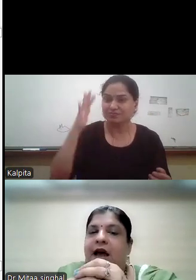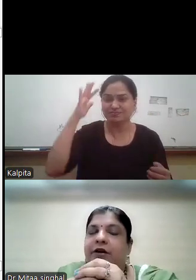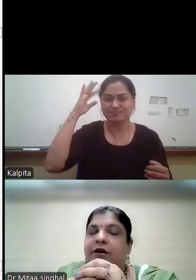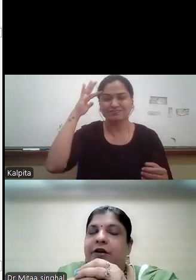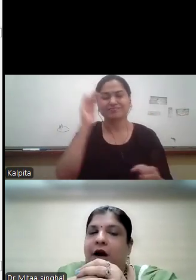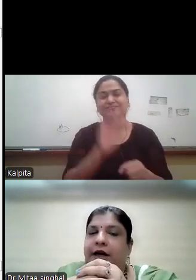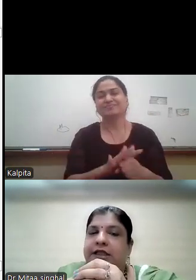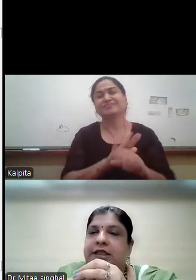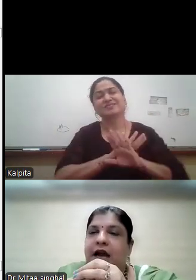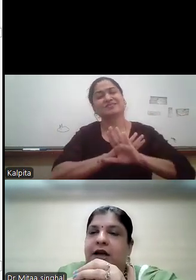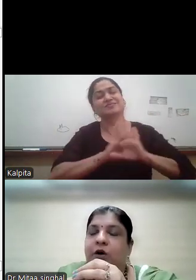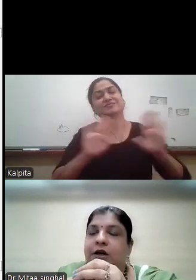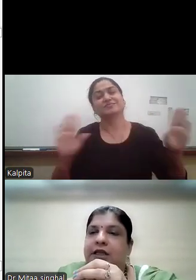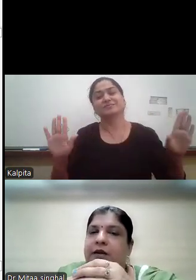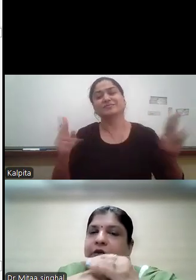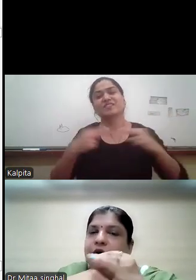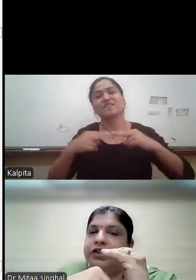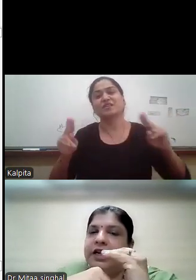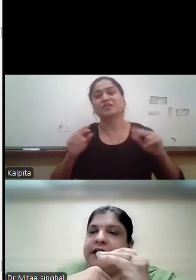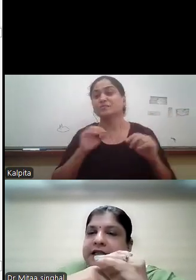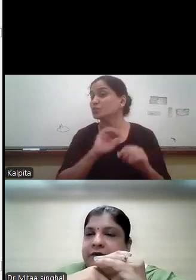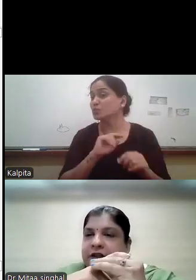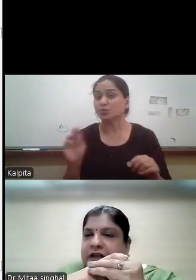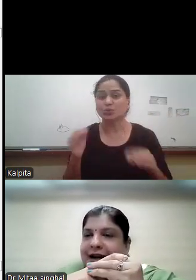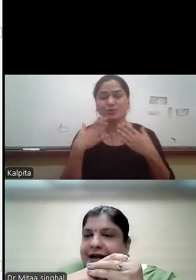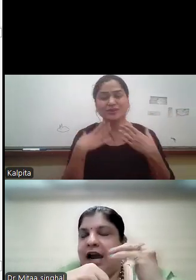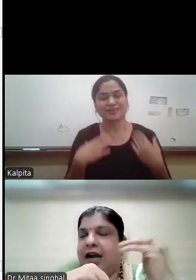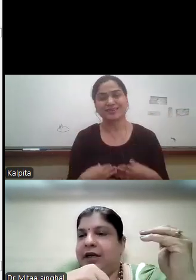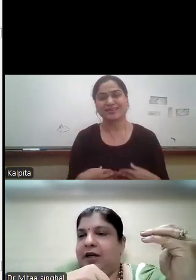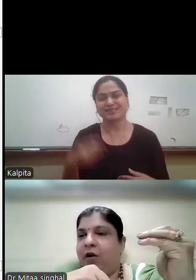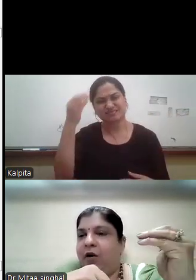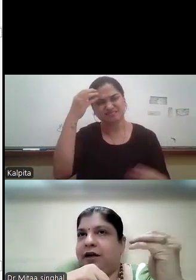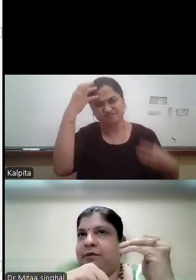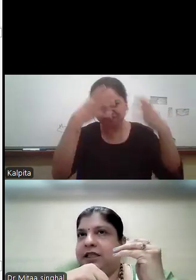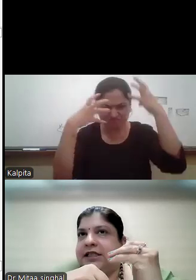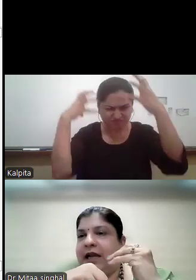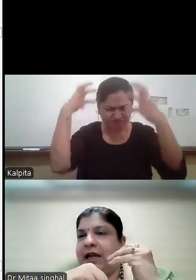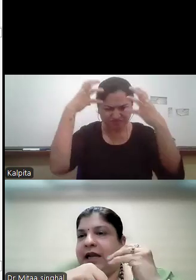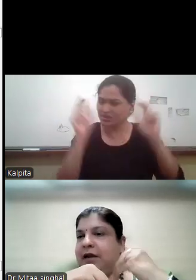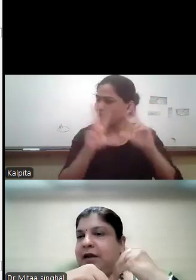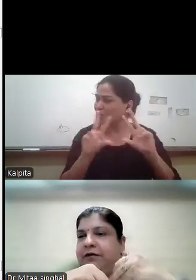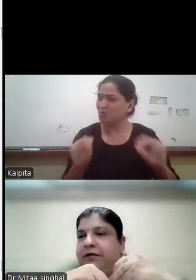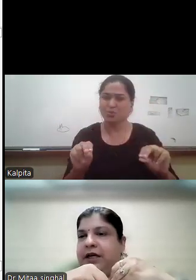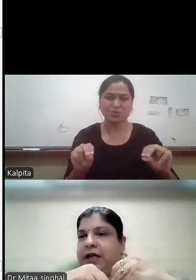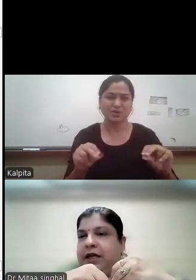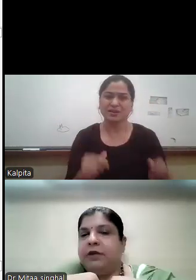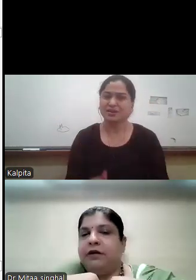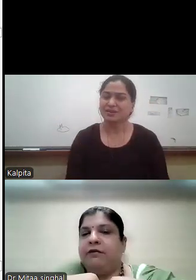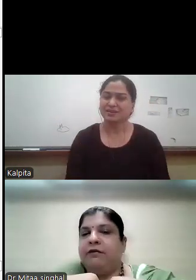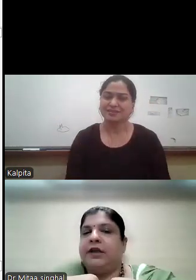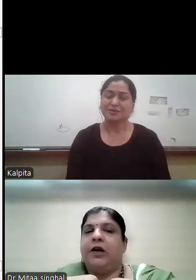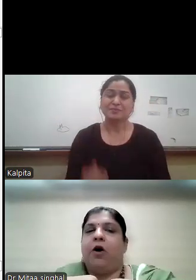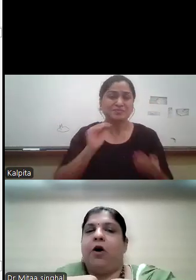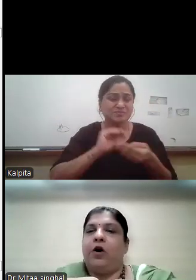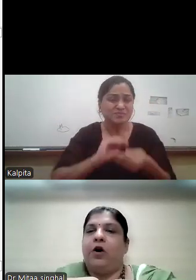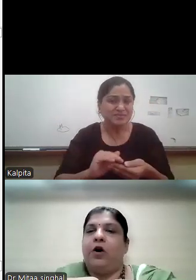relaxed. Then they have to understand what are the emotional needs of the child. The child may not be the same every day, because as